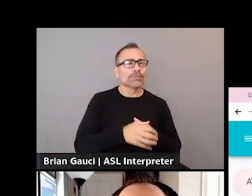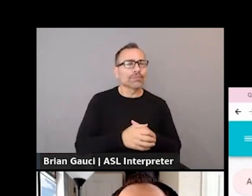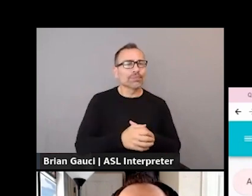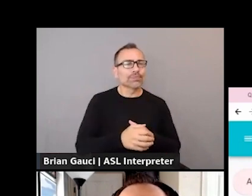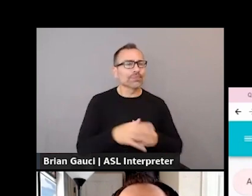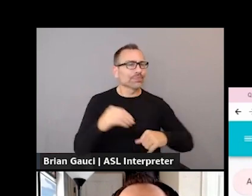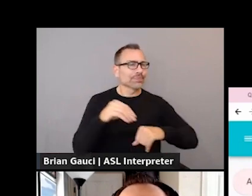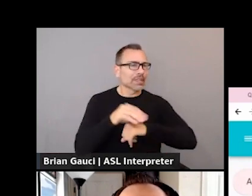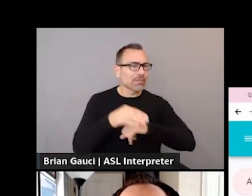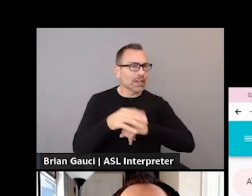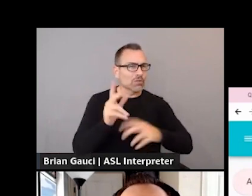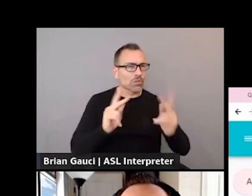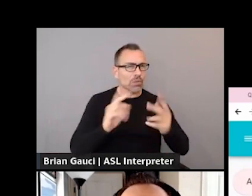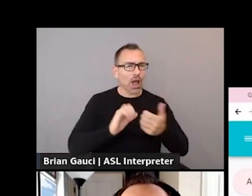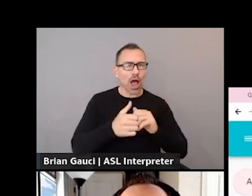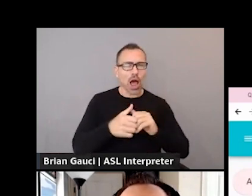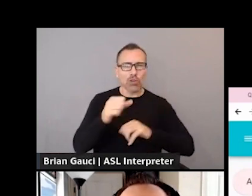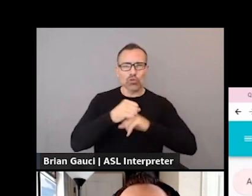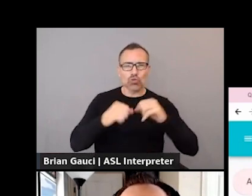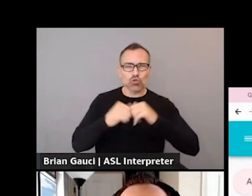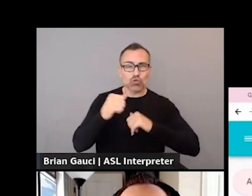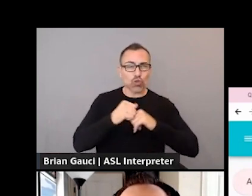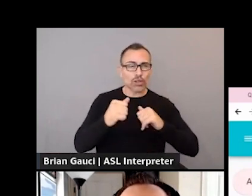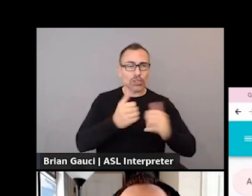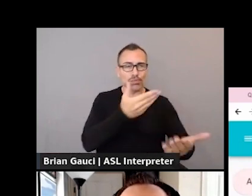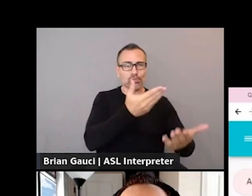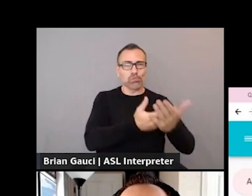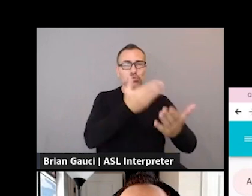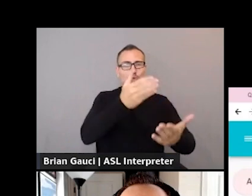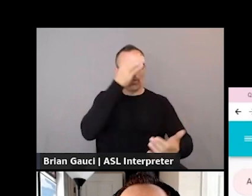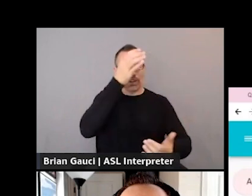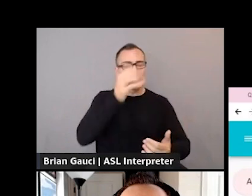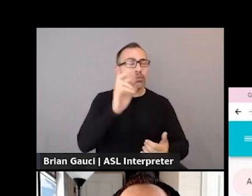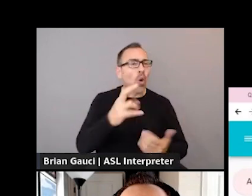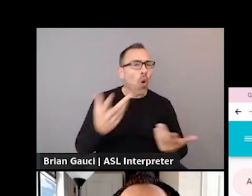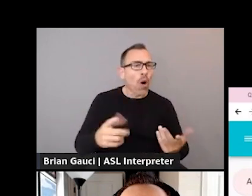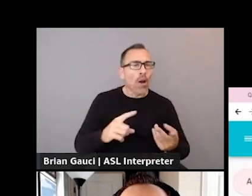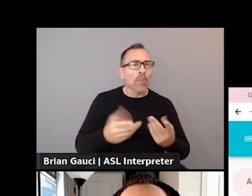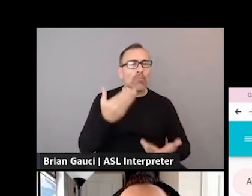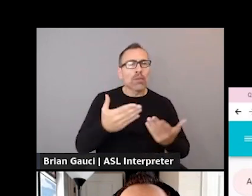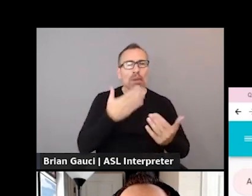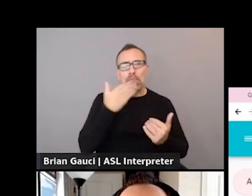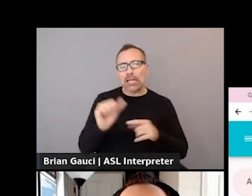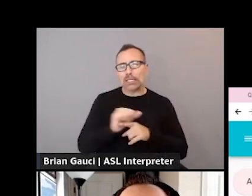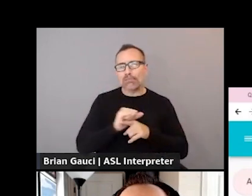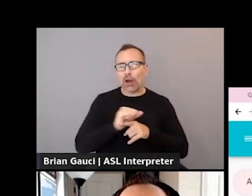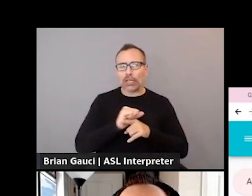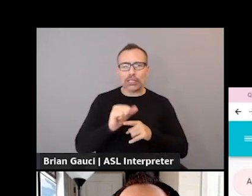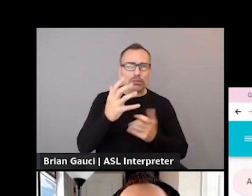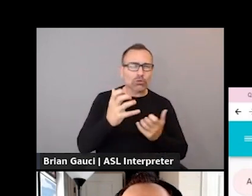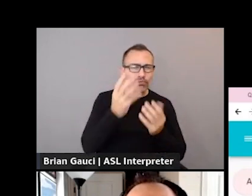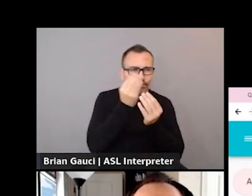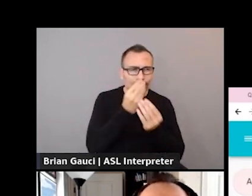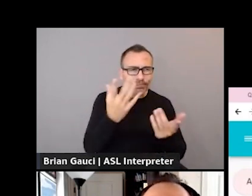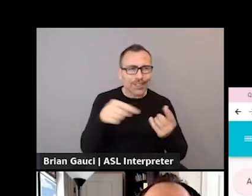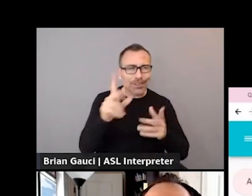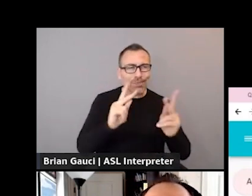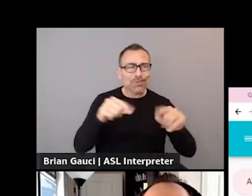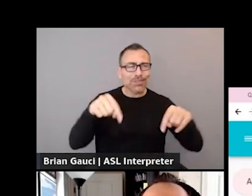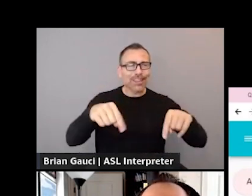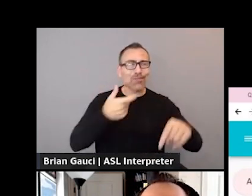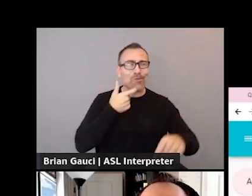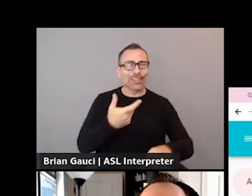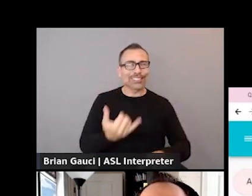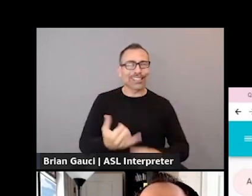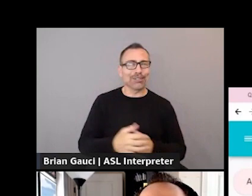how to structure a proof of concept, or if there's any best practices that you'd want to impart on the people here?